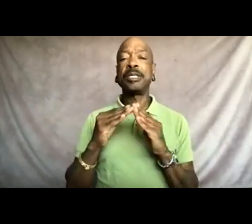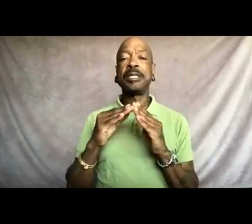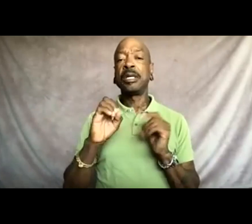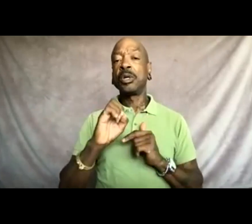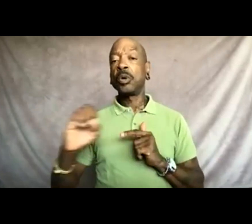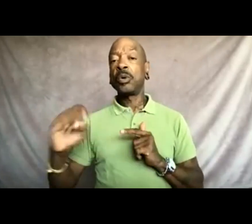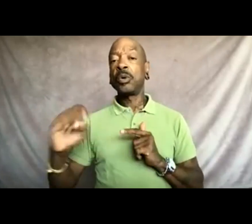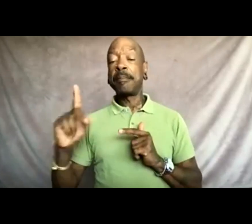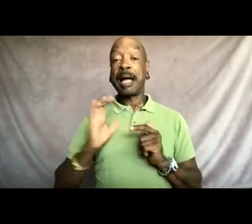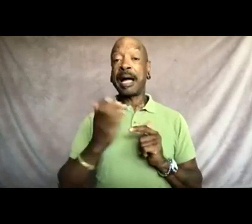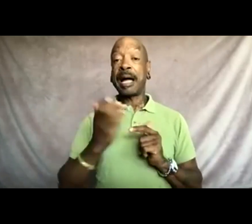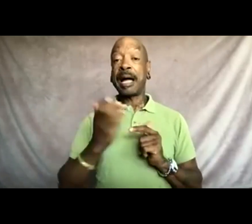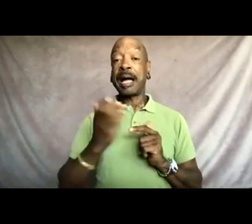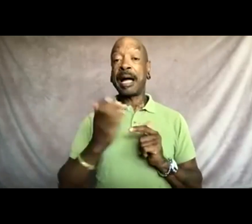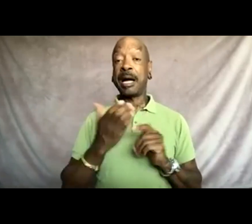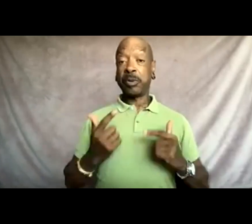our beloved client,